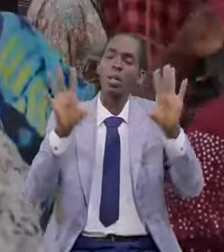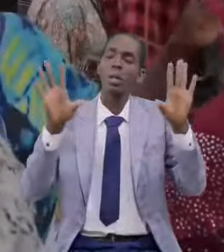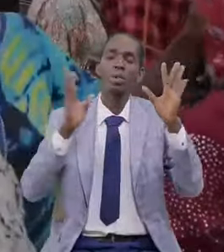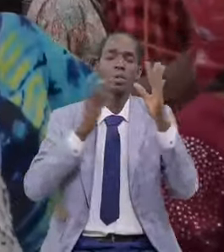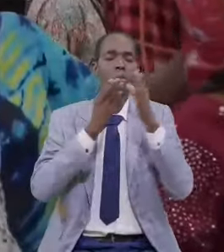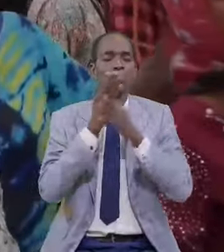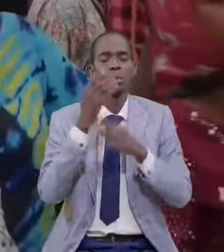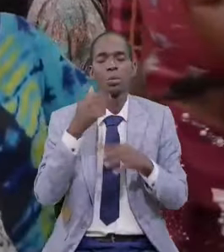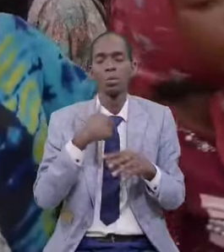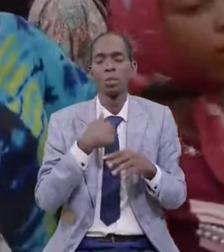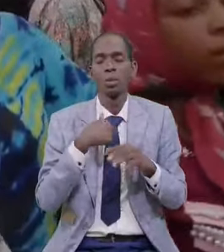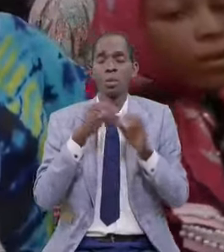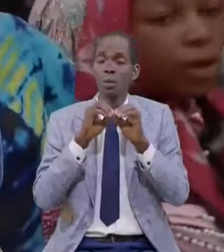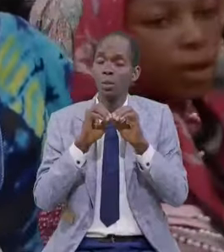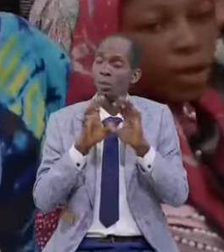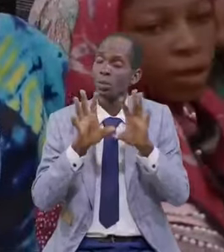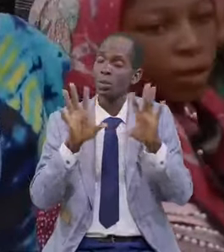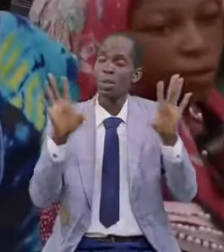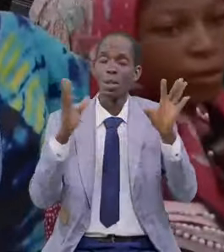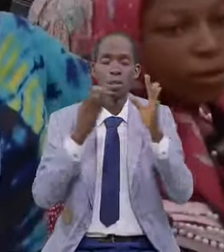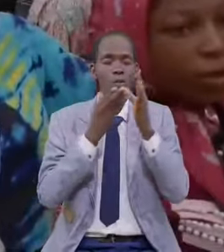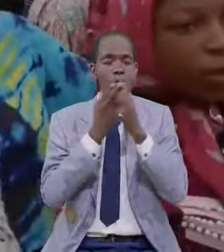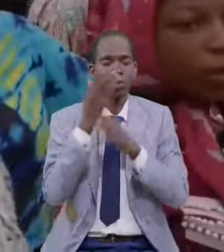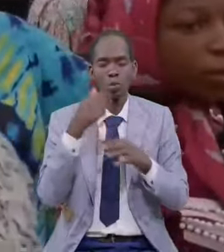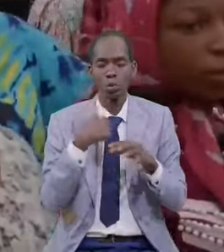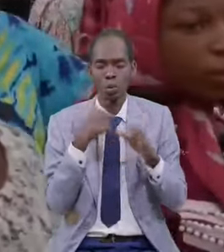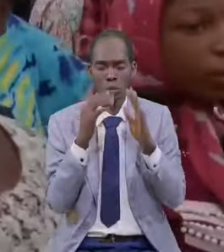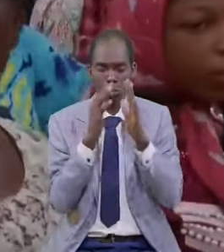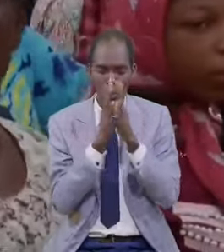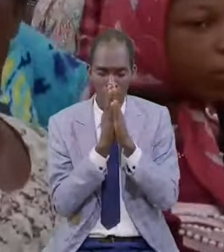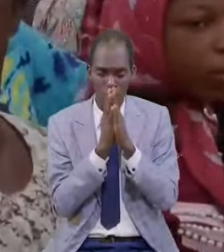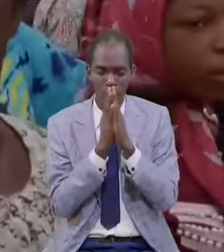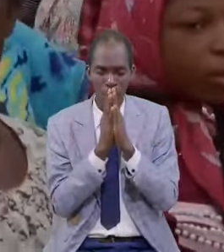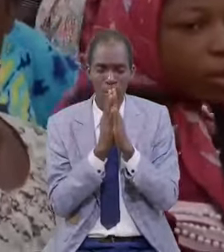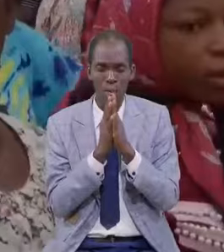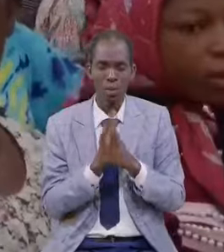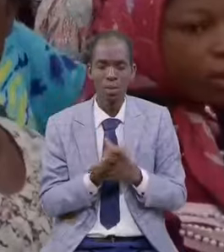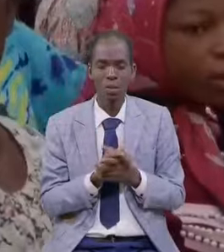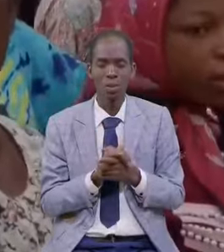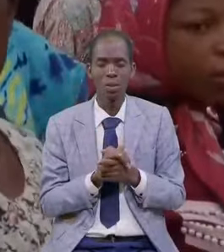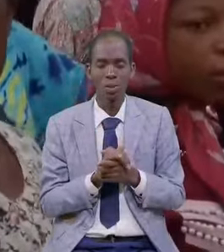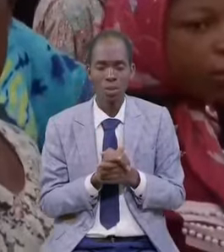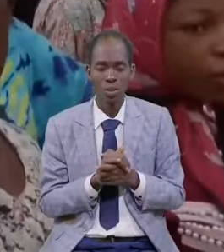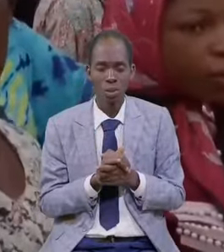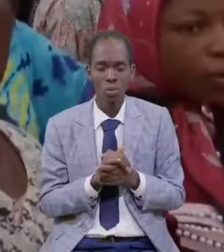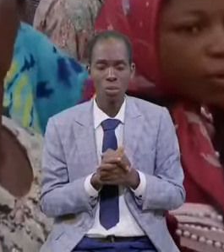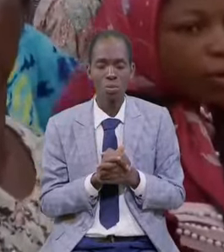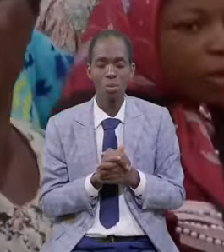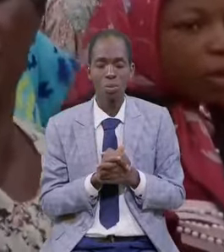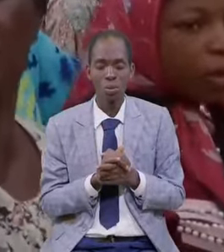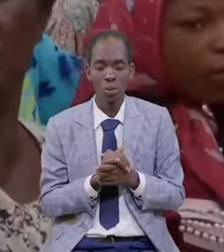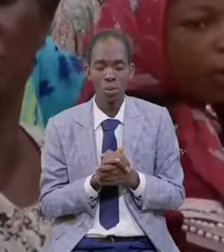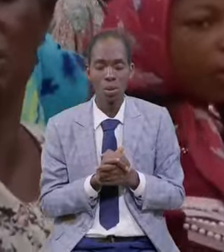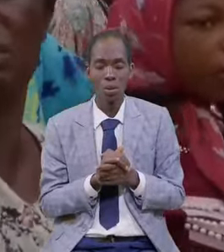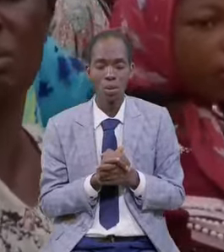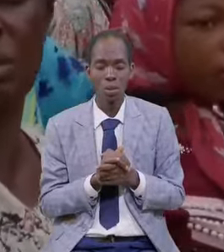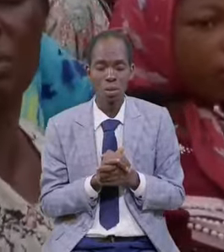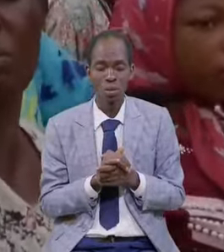Shine through me tell the Lord shine through me pray